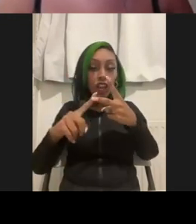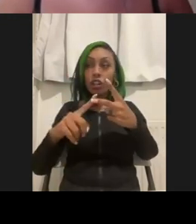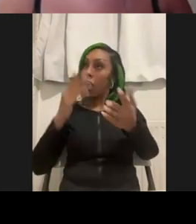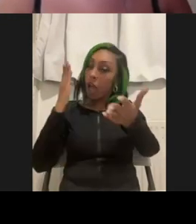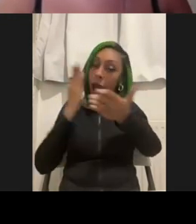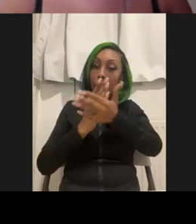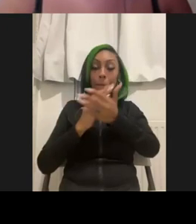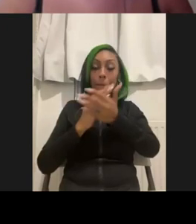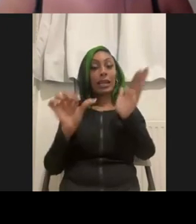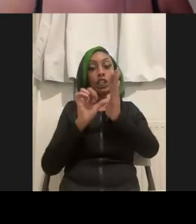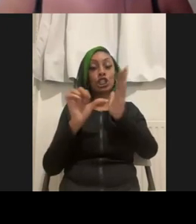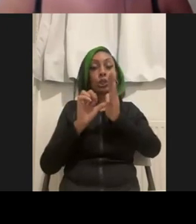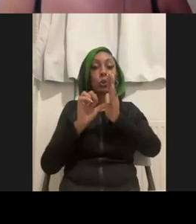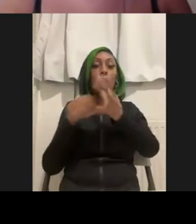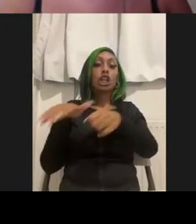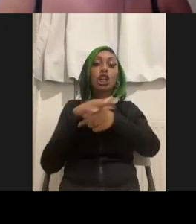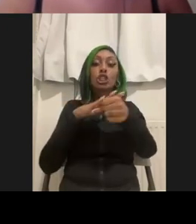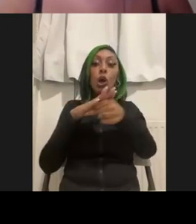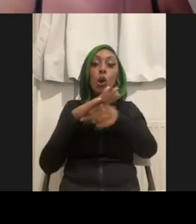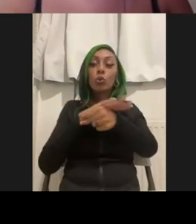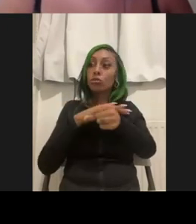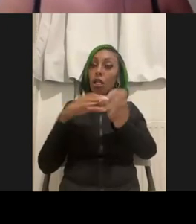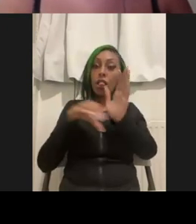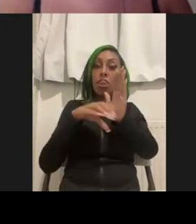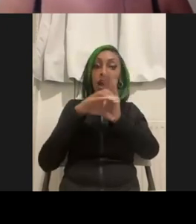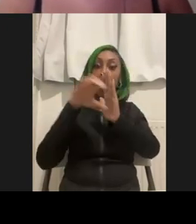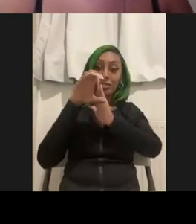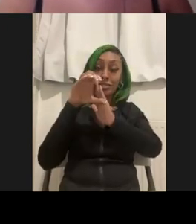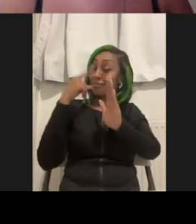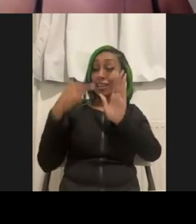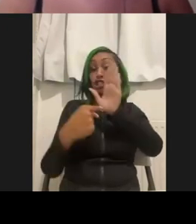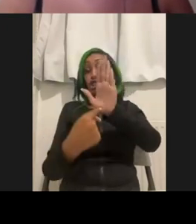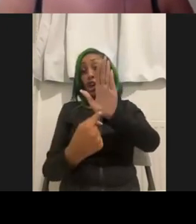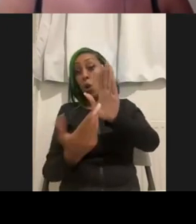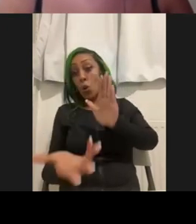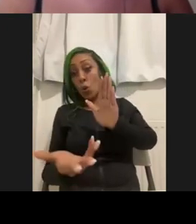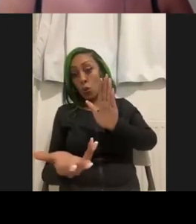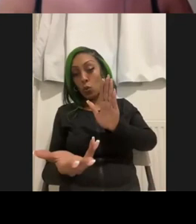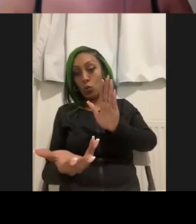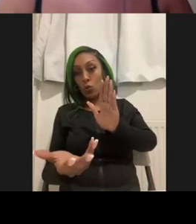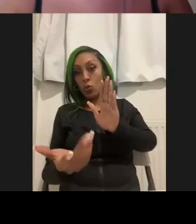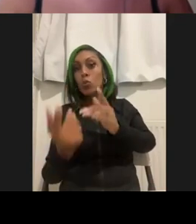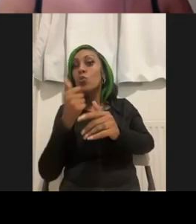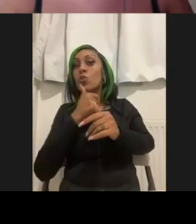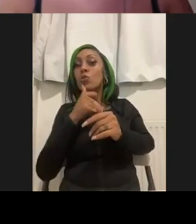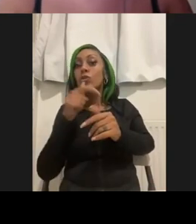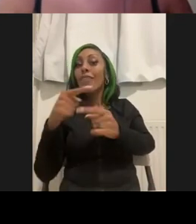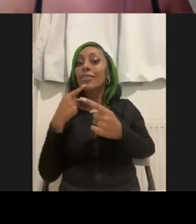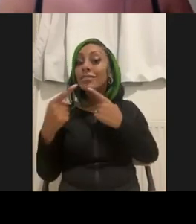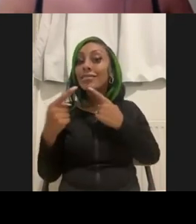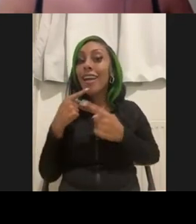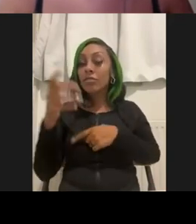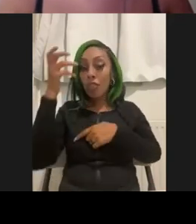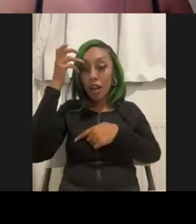about social class in the arts, and we can show you this issue using the kinds of data that the government,